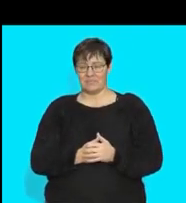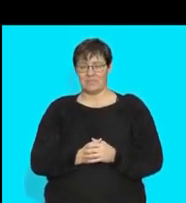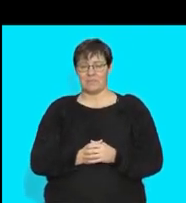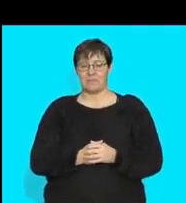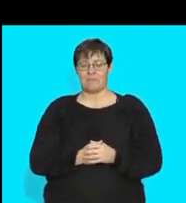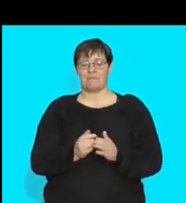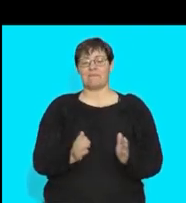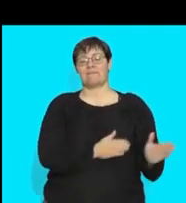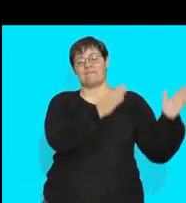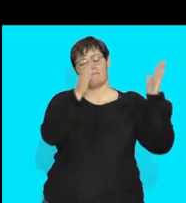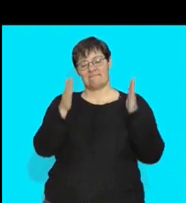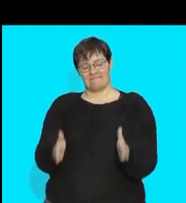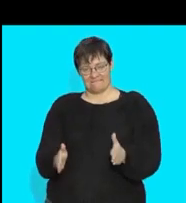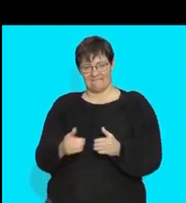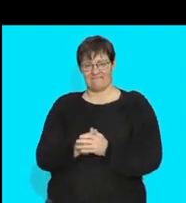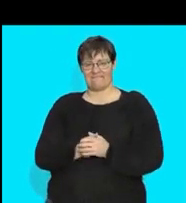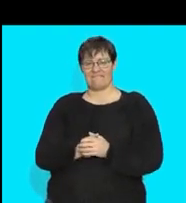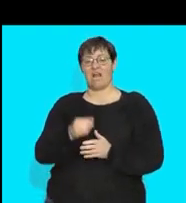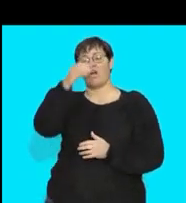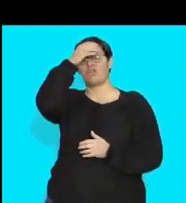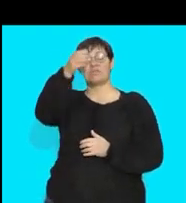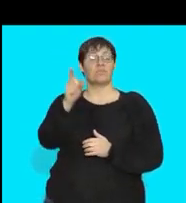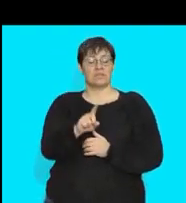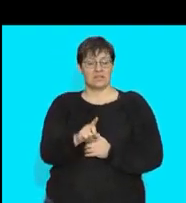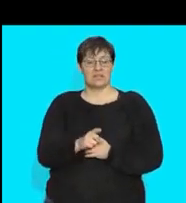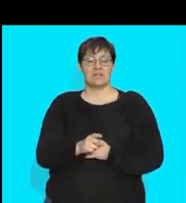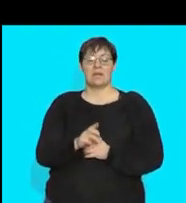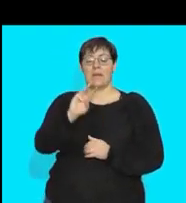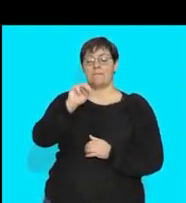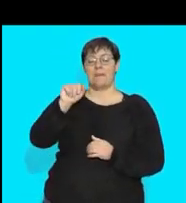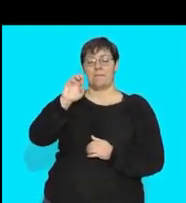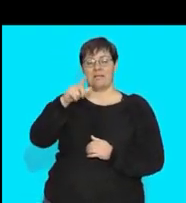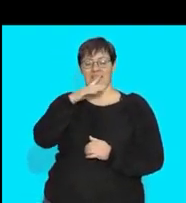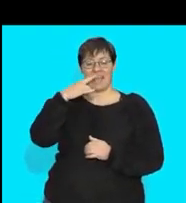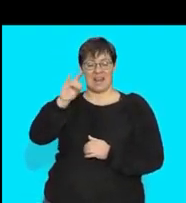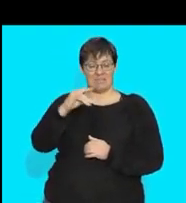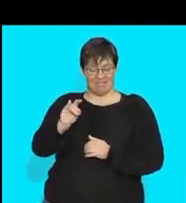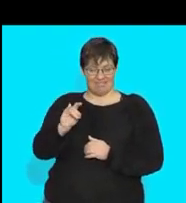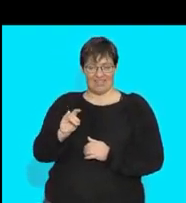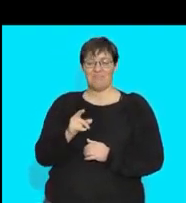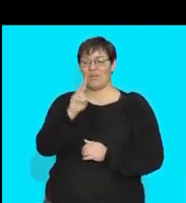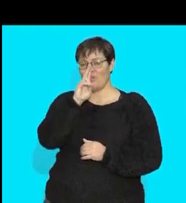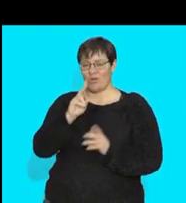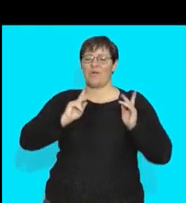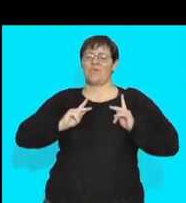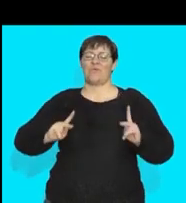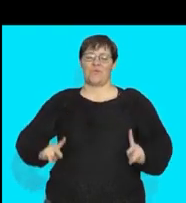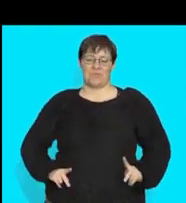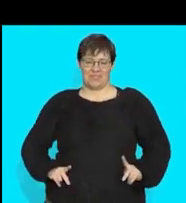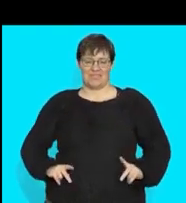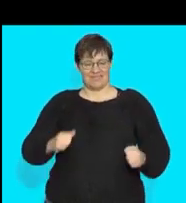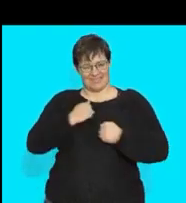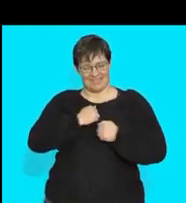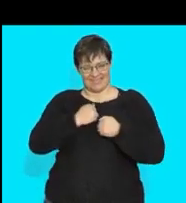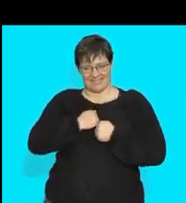through a way, which then led us to the whole concept of the mammals. And there we looked at how